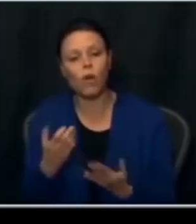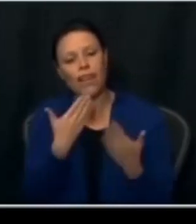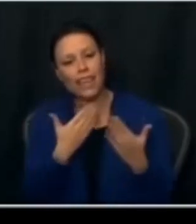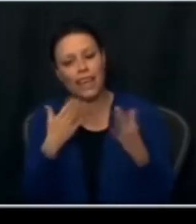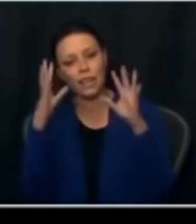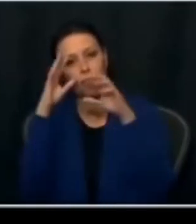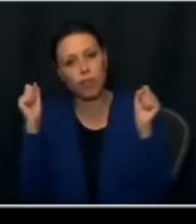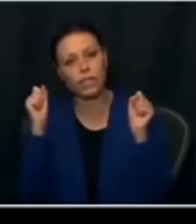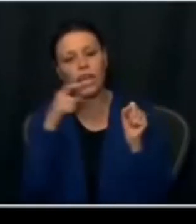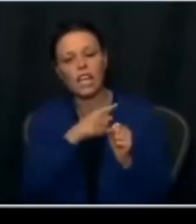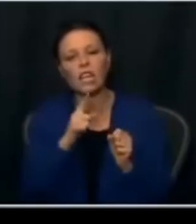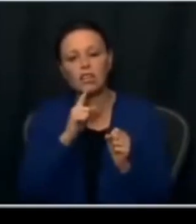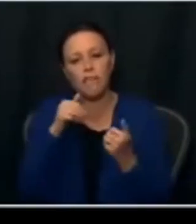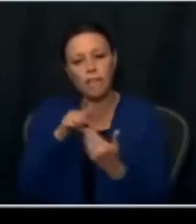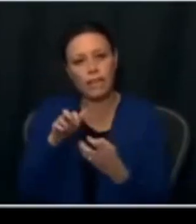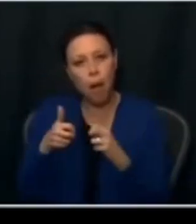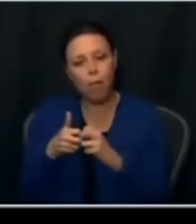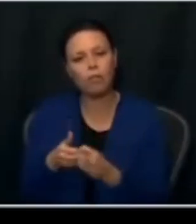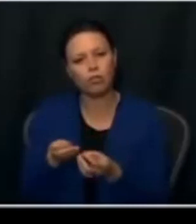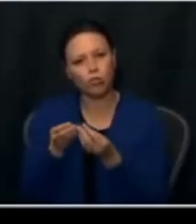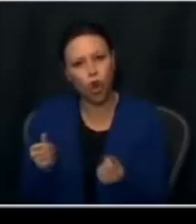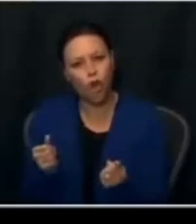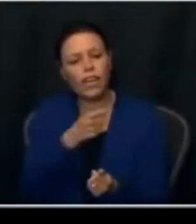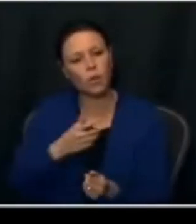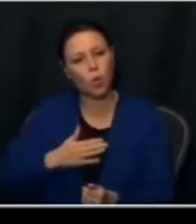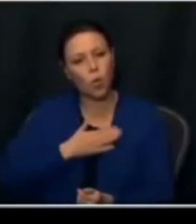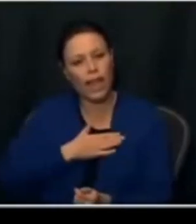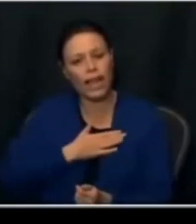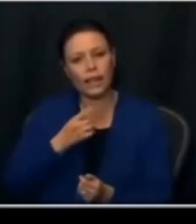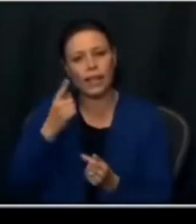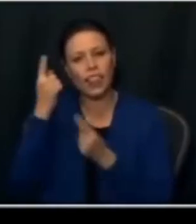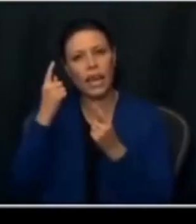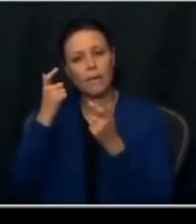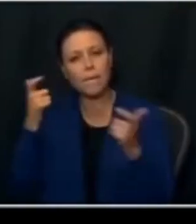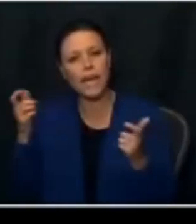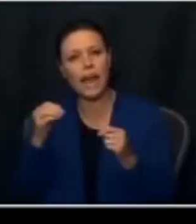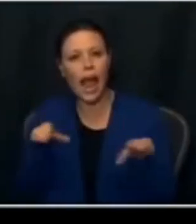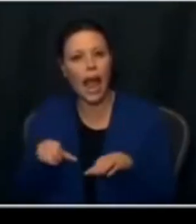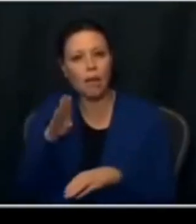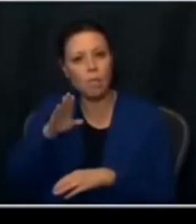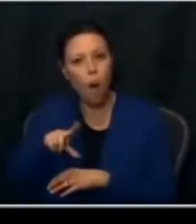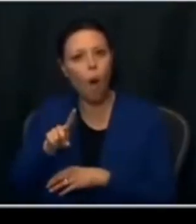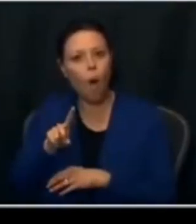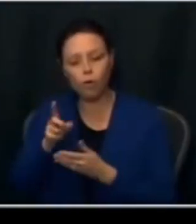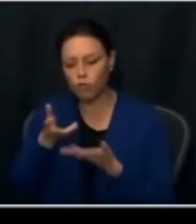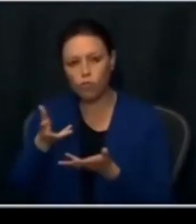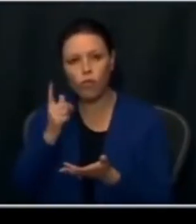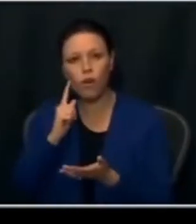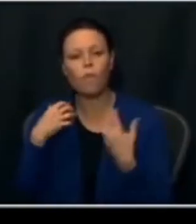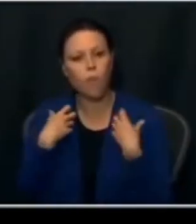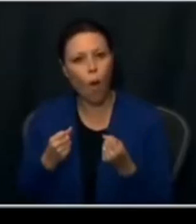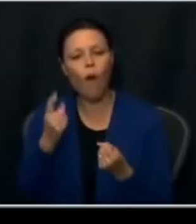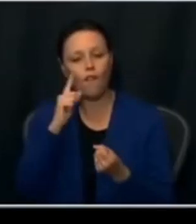for being a problem solver, willing to think big and to act boldly on behalf of the American patients. His record